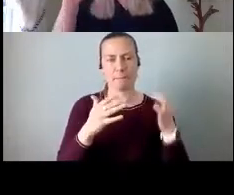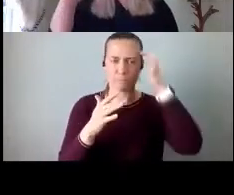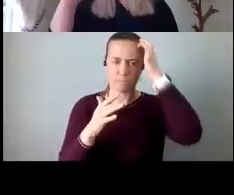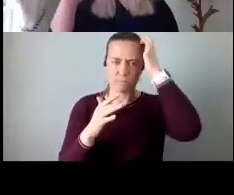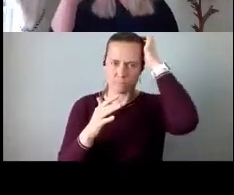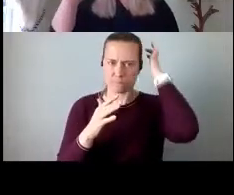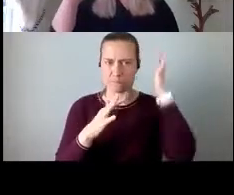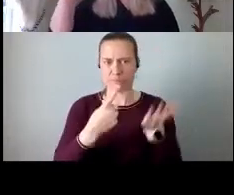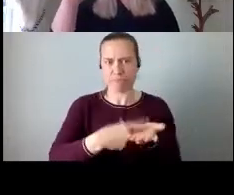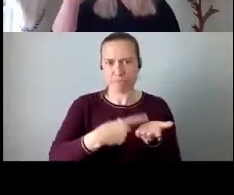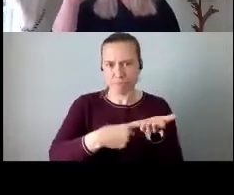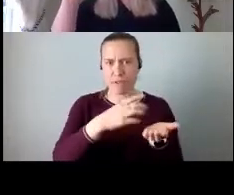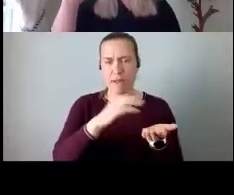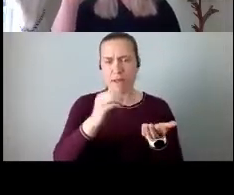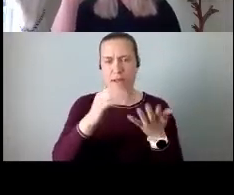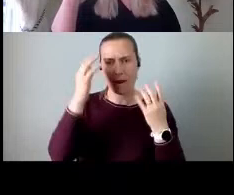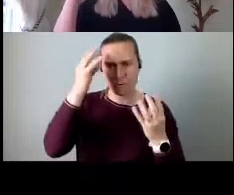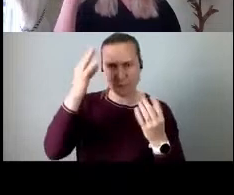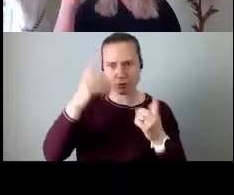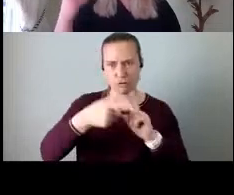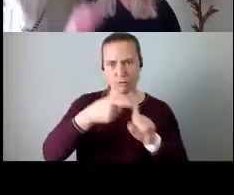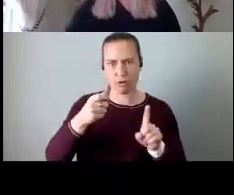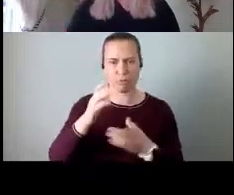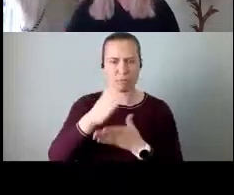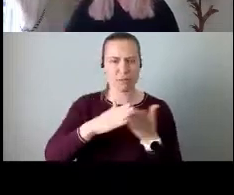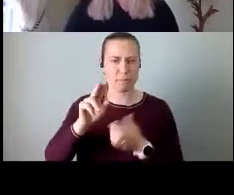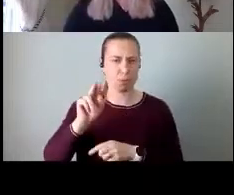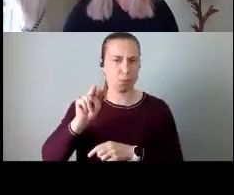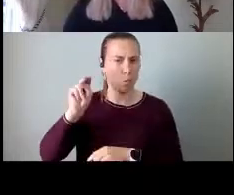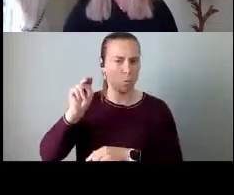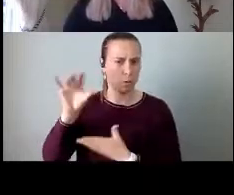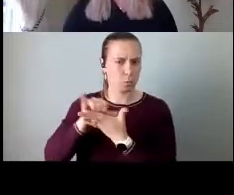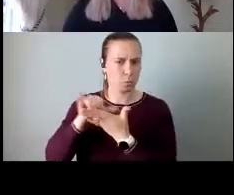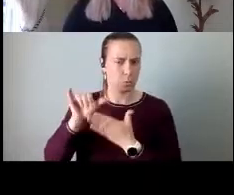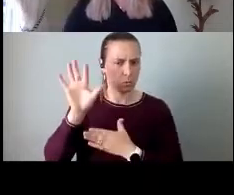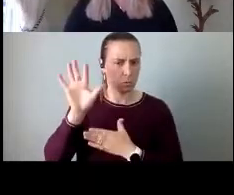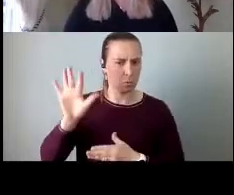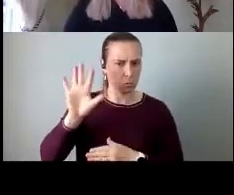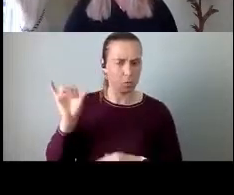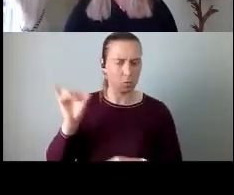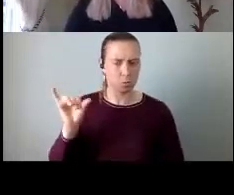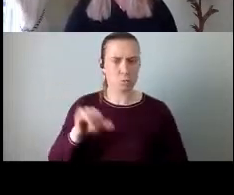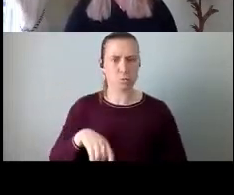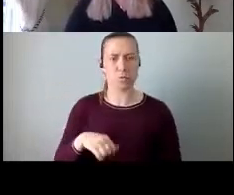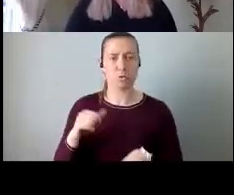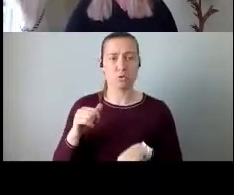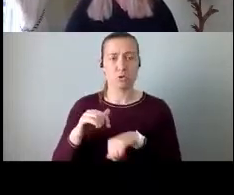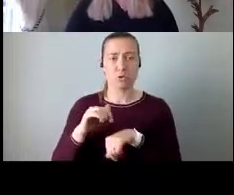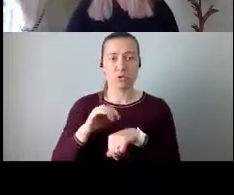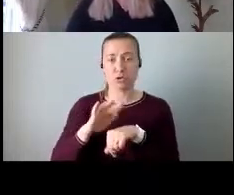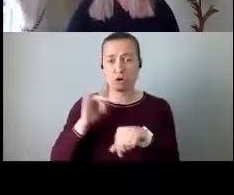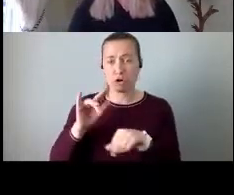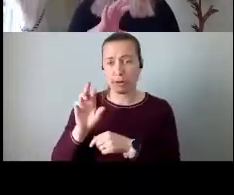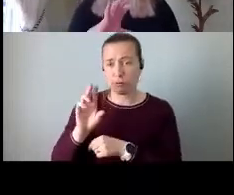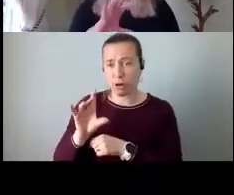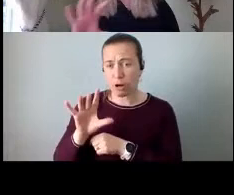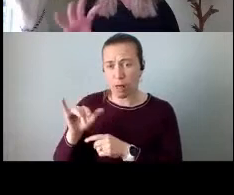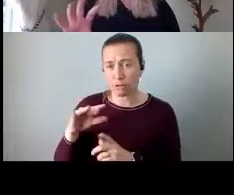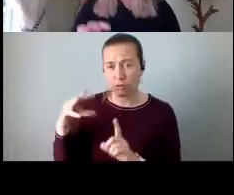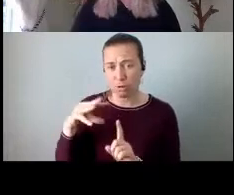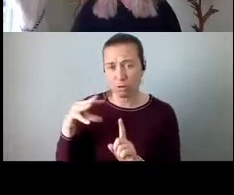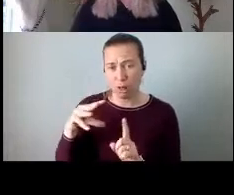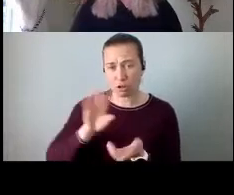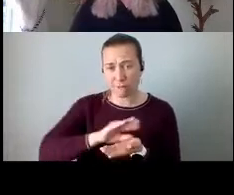discussion and information from some northern New York areas. Early stage radiology volume effects across the